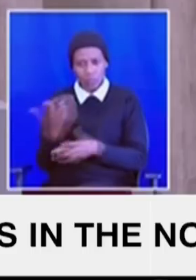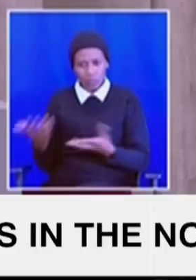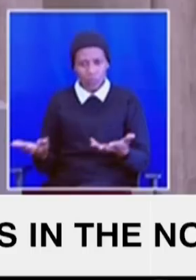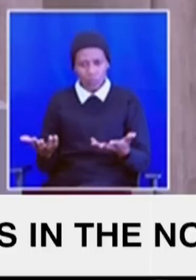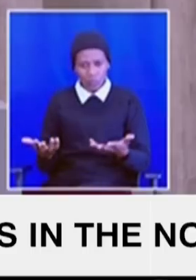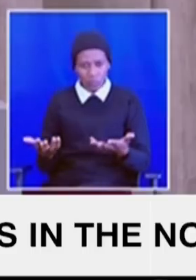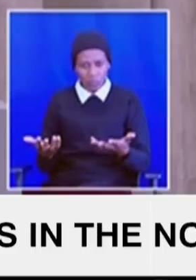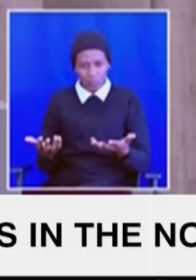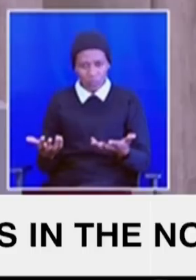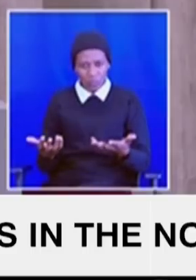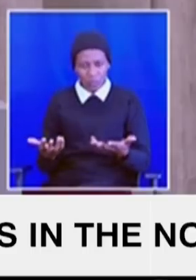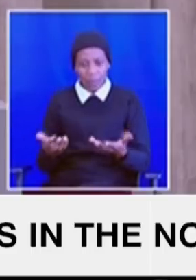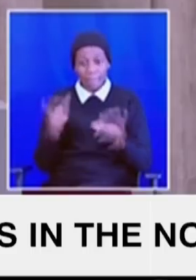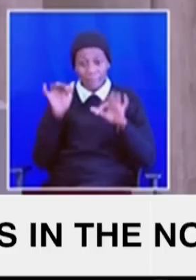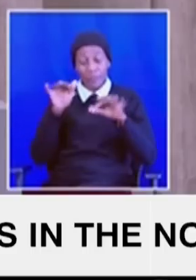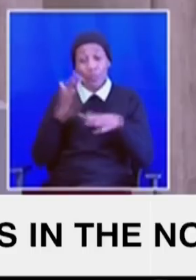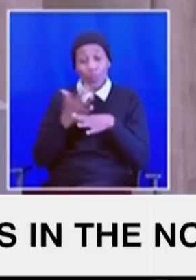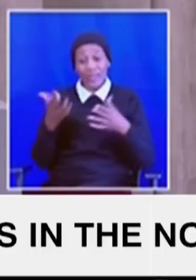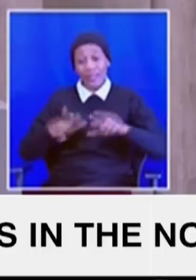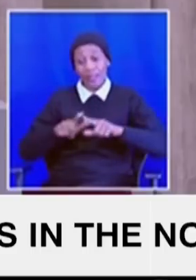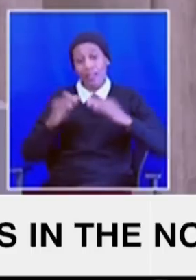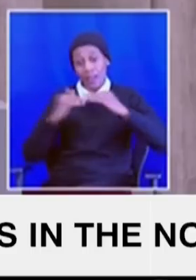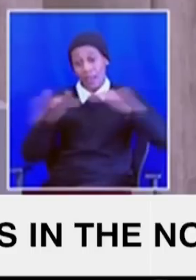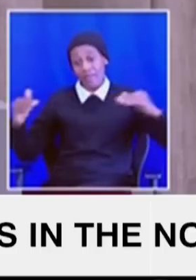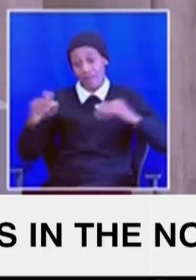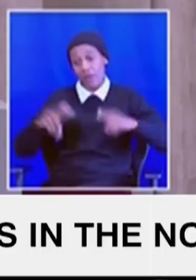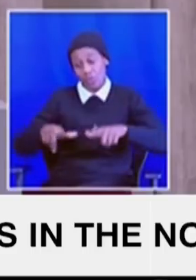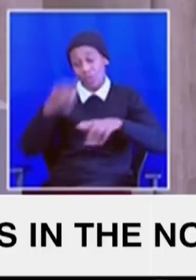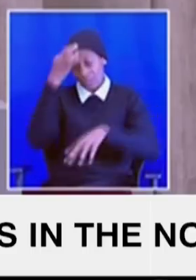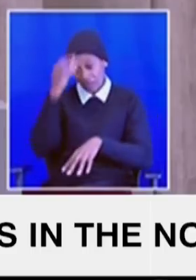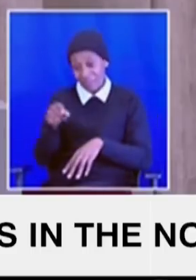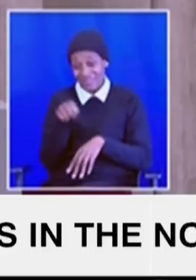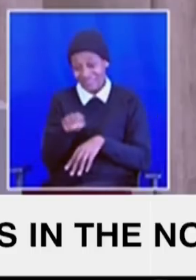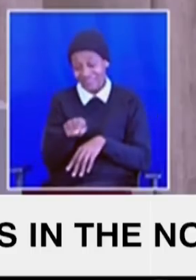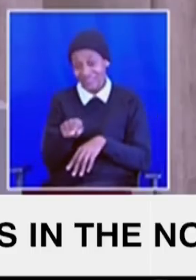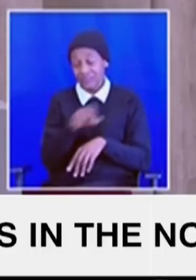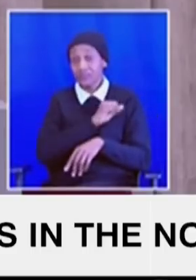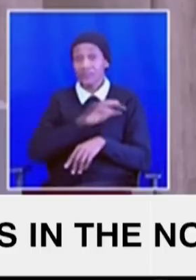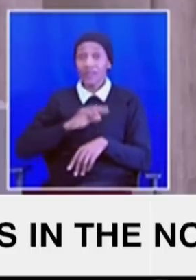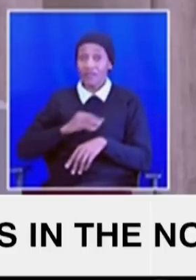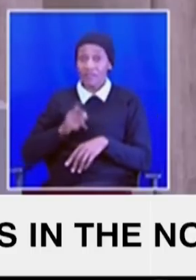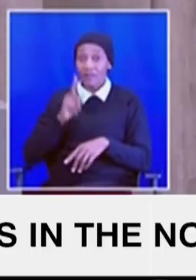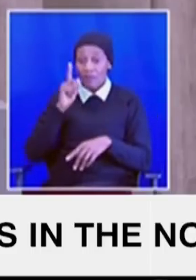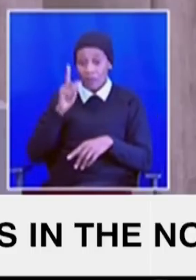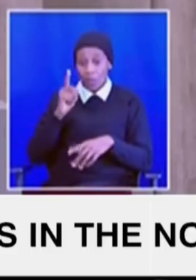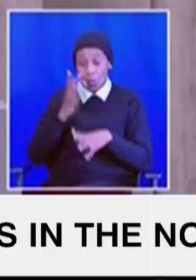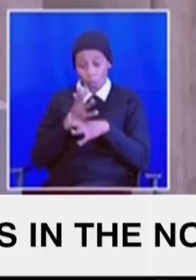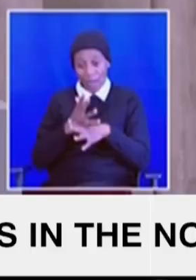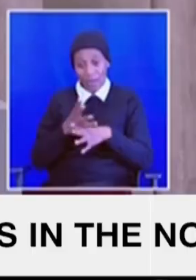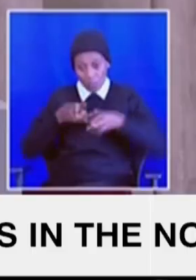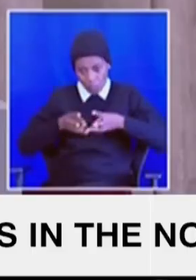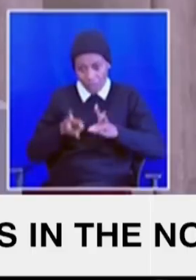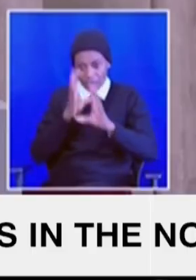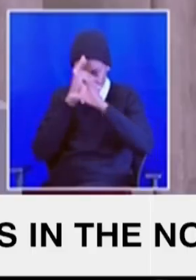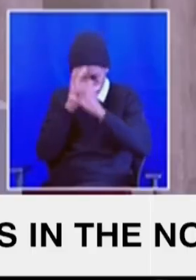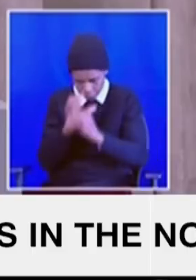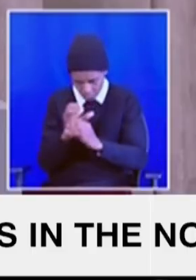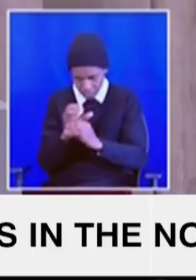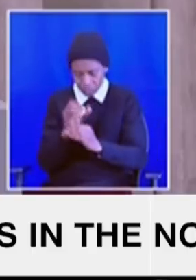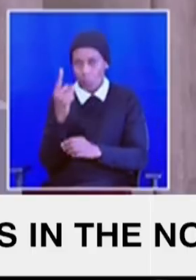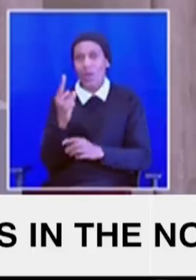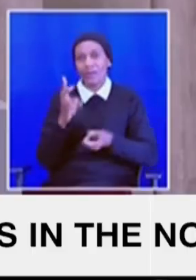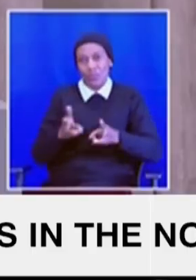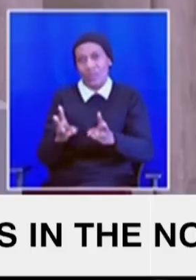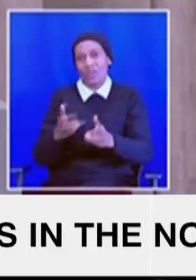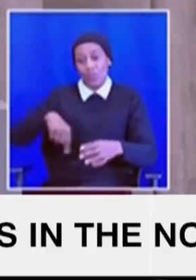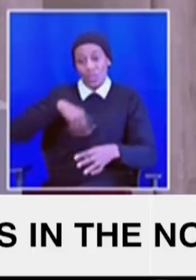who are involved at local government level are only informed by that approach. that we are here to